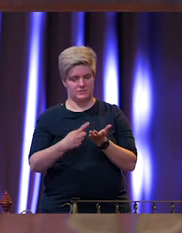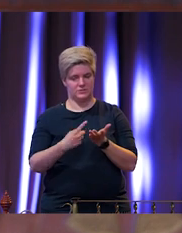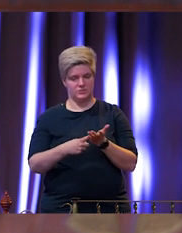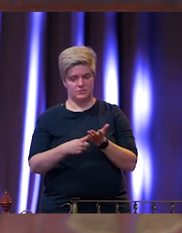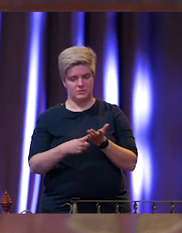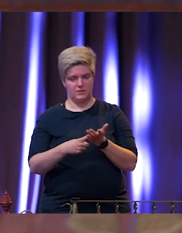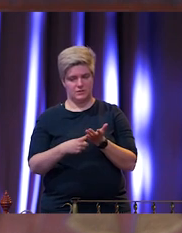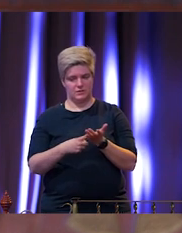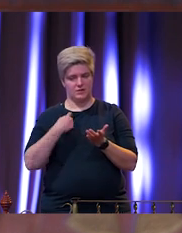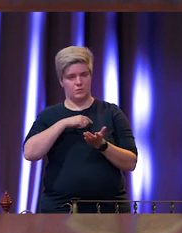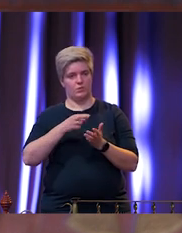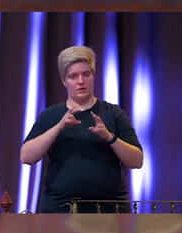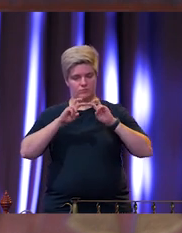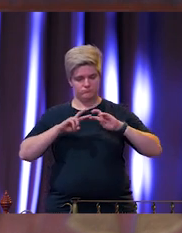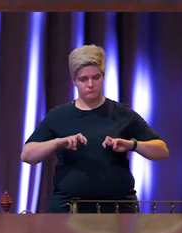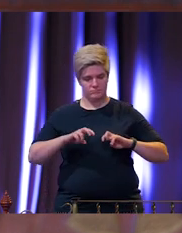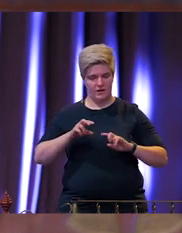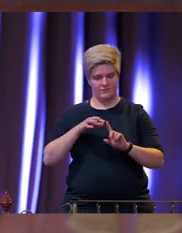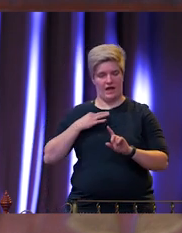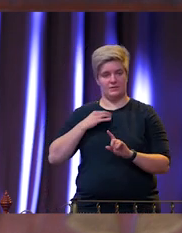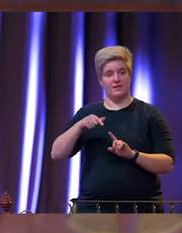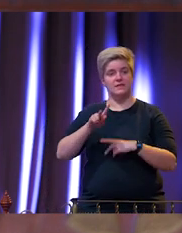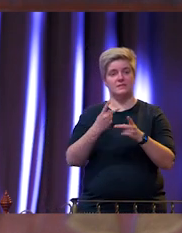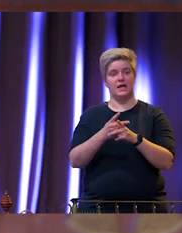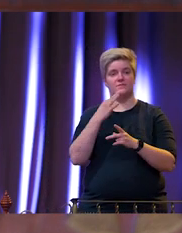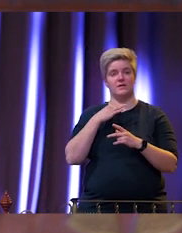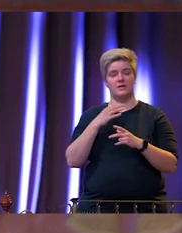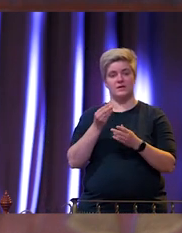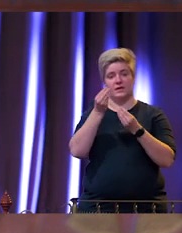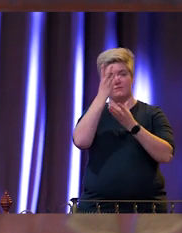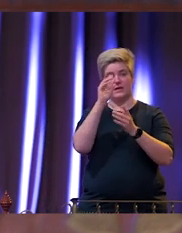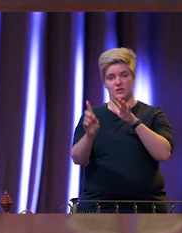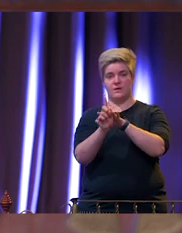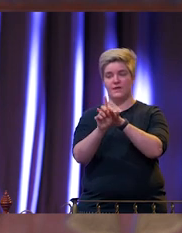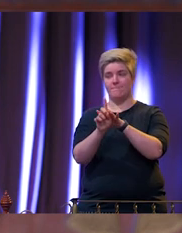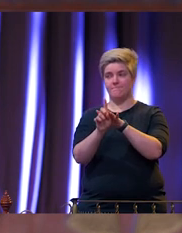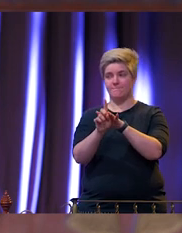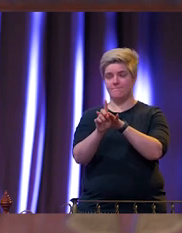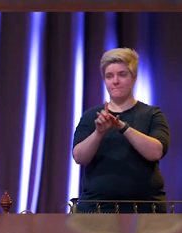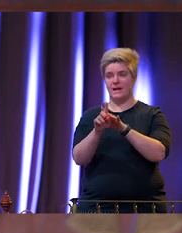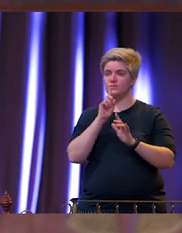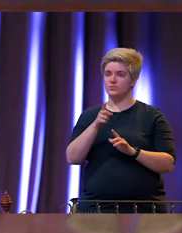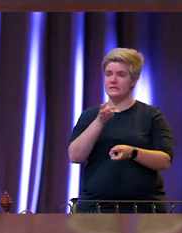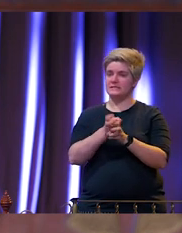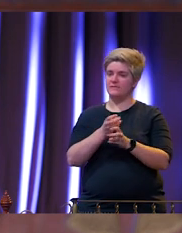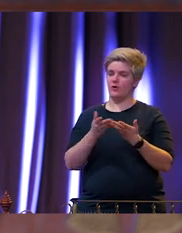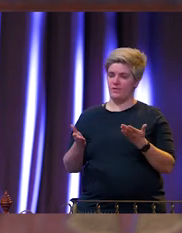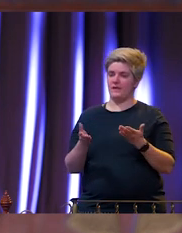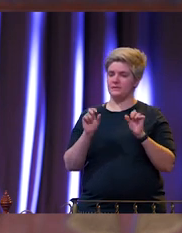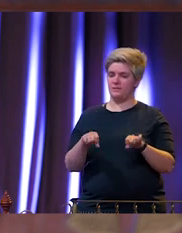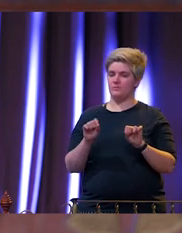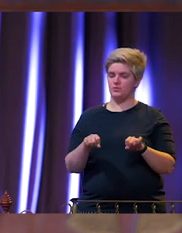kind of panel discussions, as we're reviewing applications, this kind of information comes up, right? And